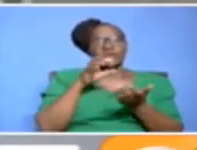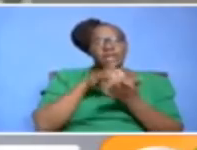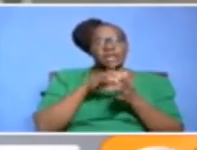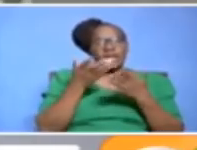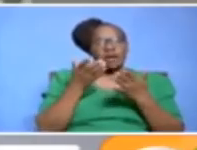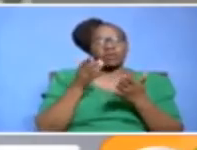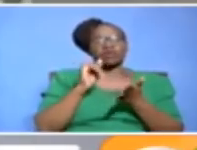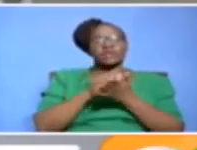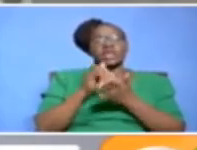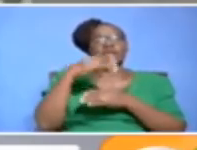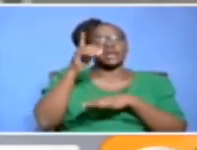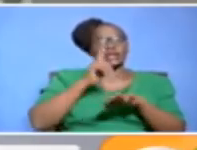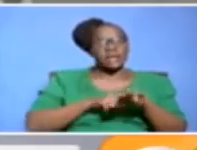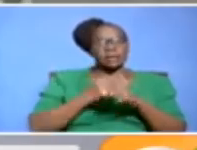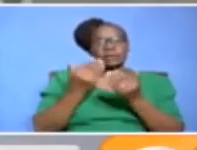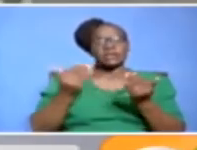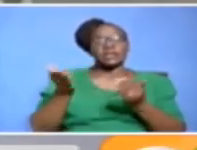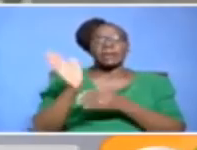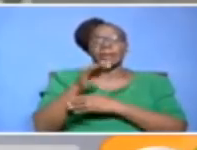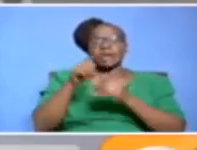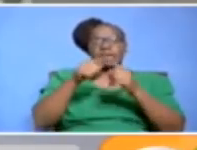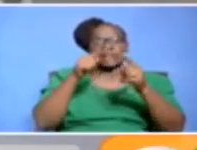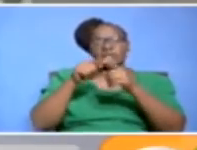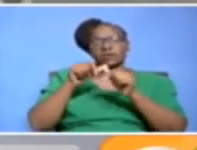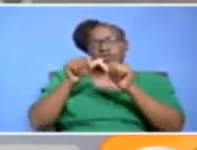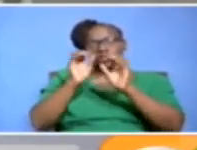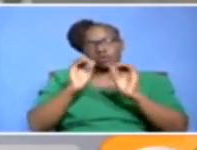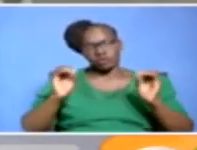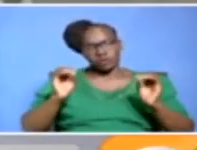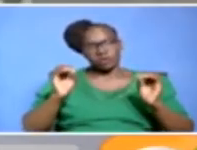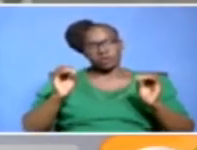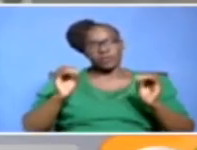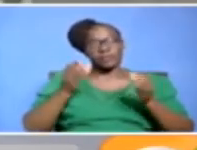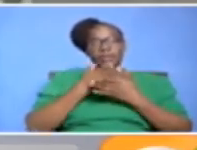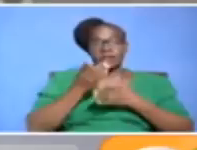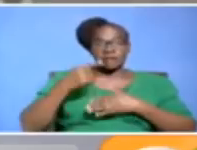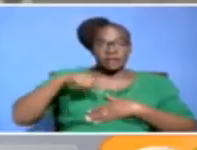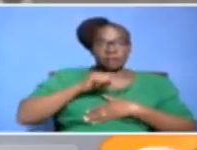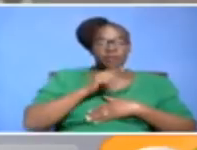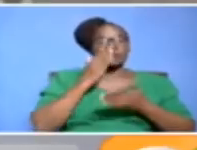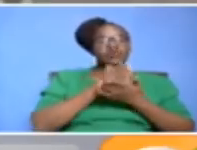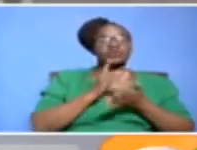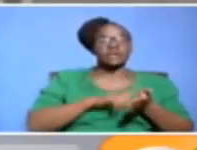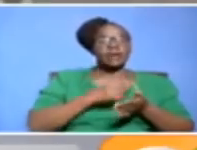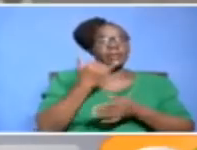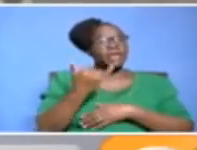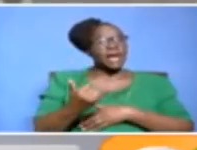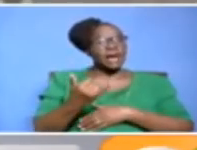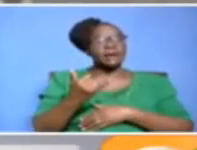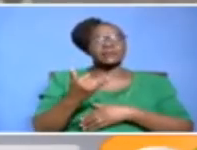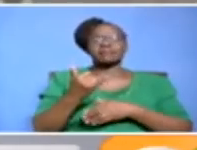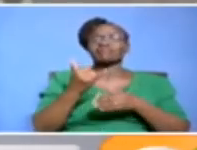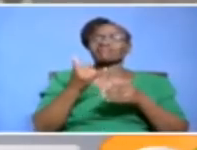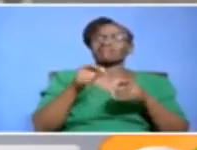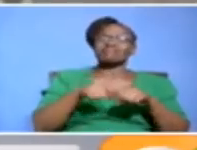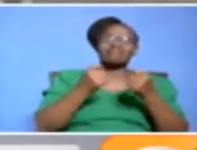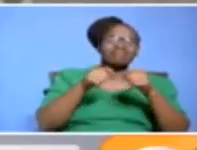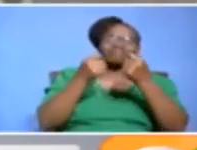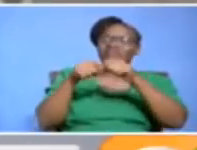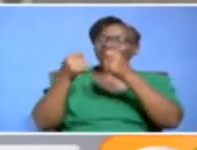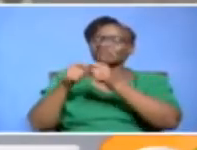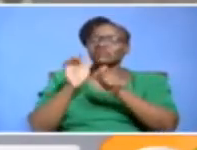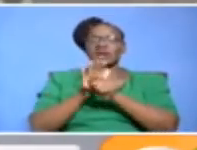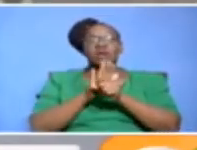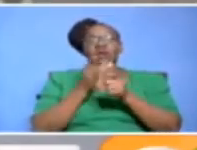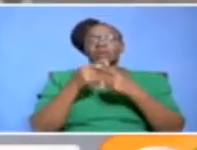not have to carry the crime into their adulthood? Some of us really messed up in our teenagehood, but it has not been carried to us in